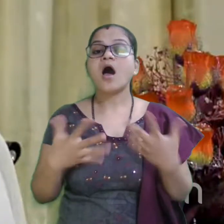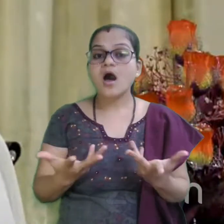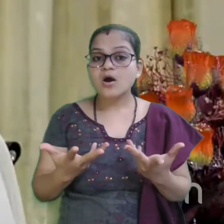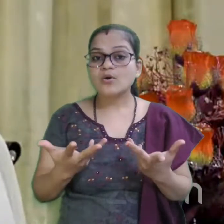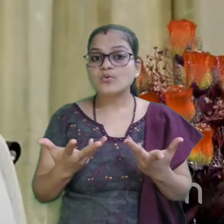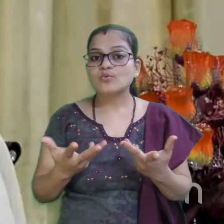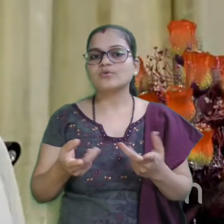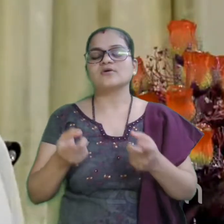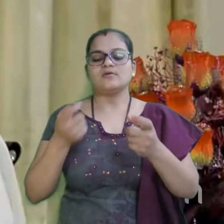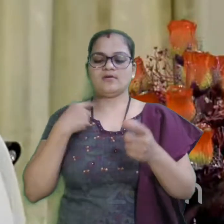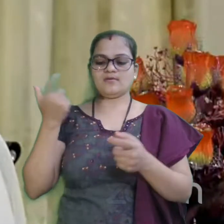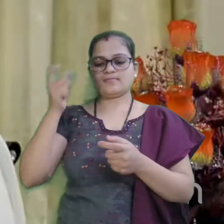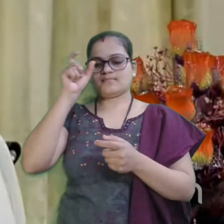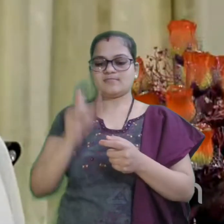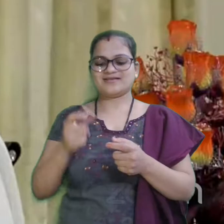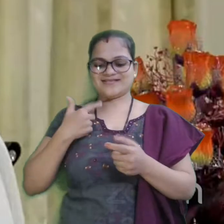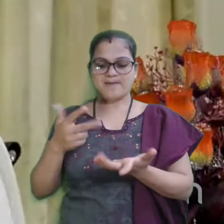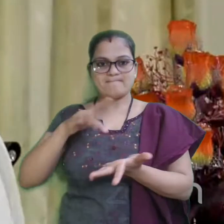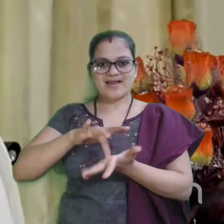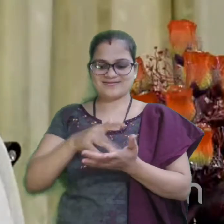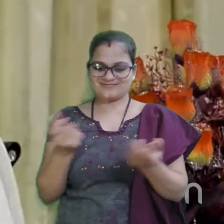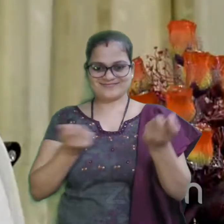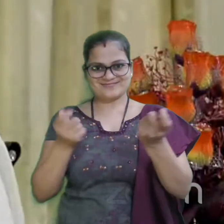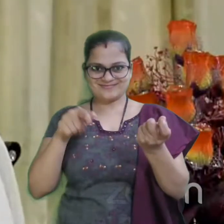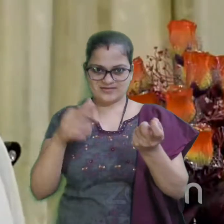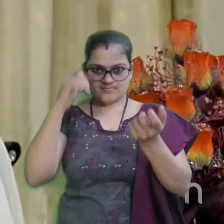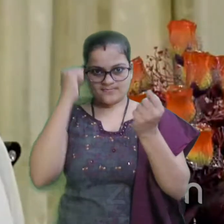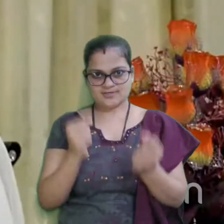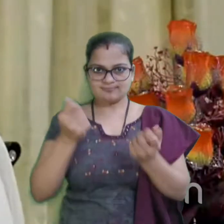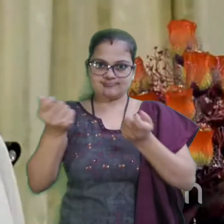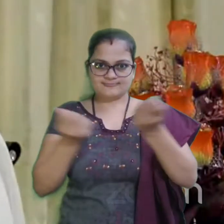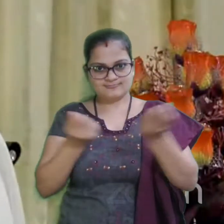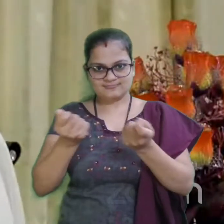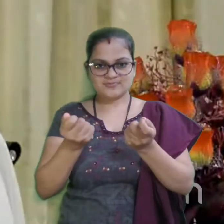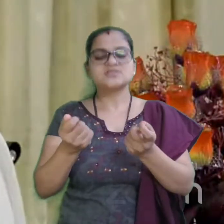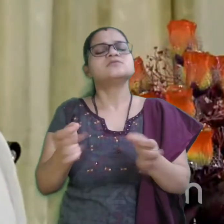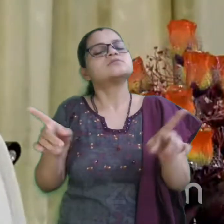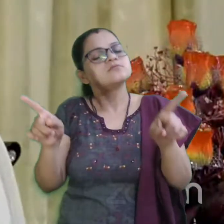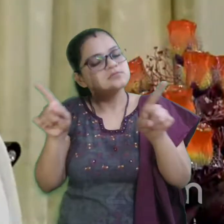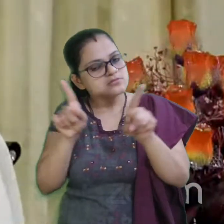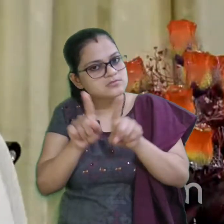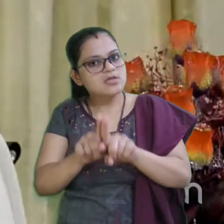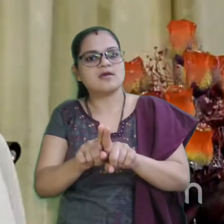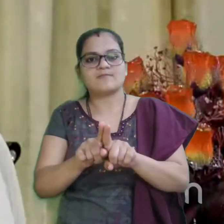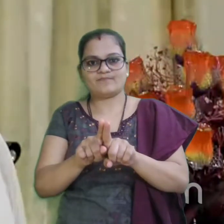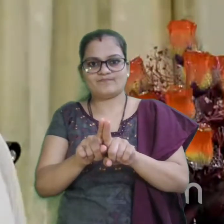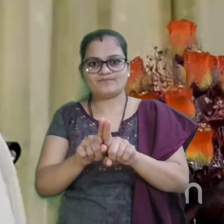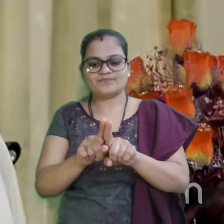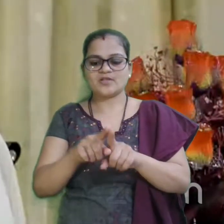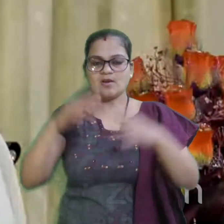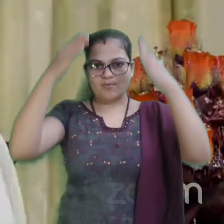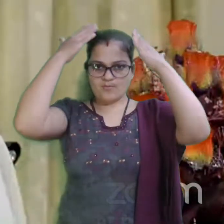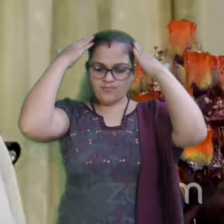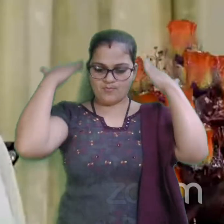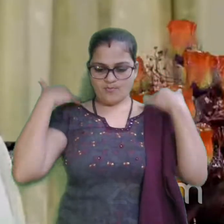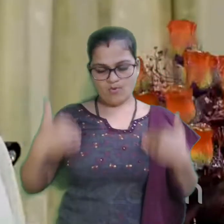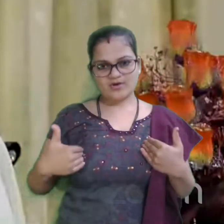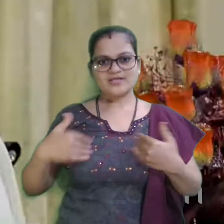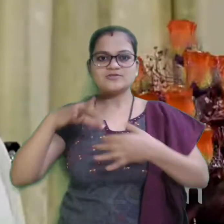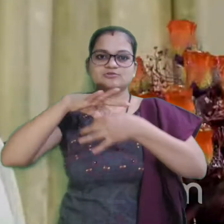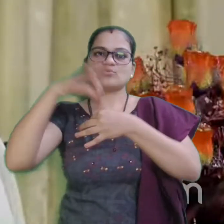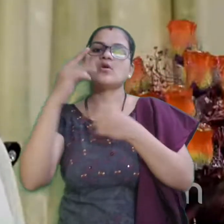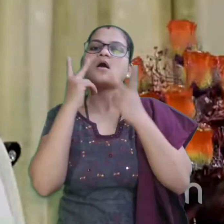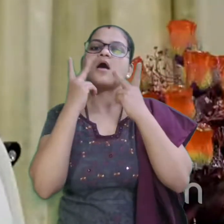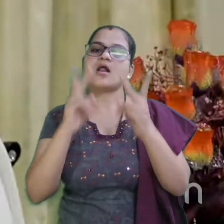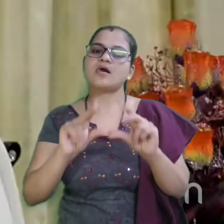car. So wherever the controls are, the driver has to sit at that place. In the same manner, we see the